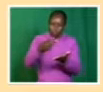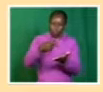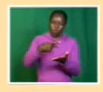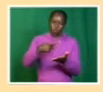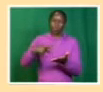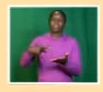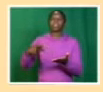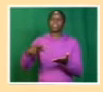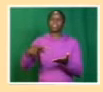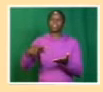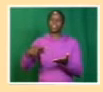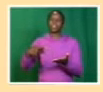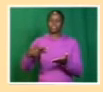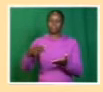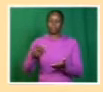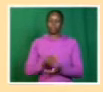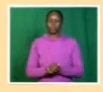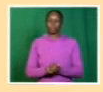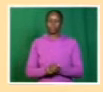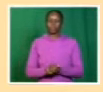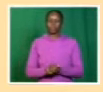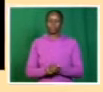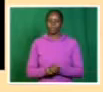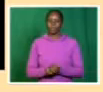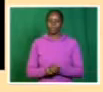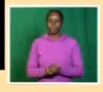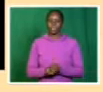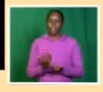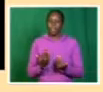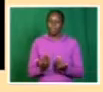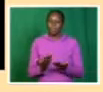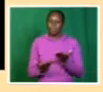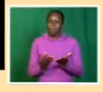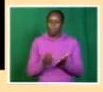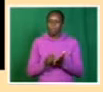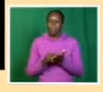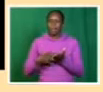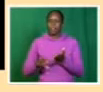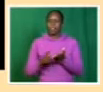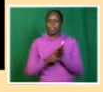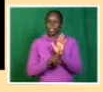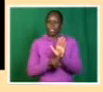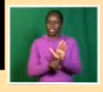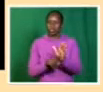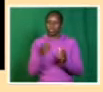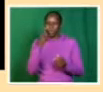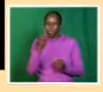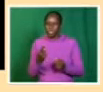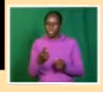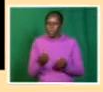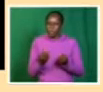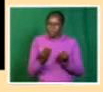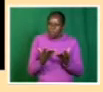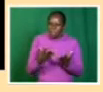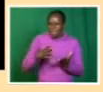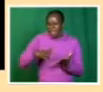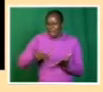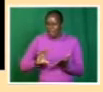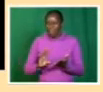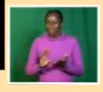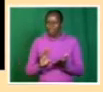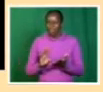our real life situation. You can also look at this other example, dear learner, to see that there are many other uses